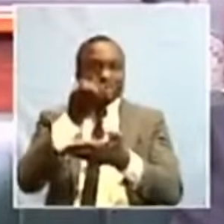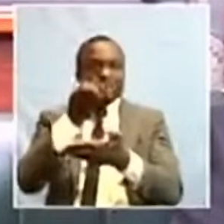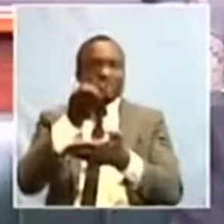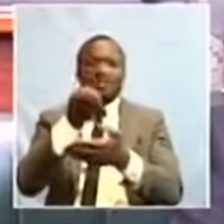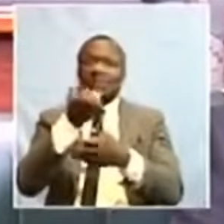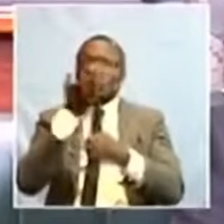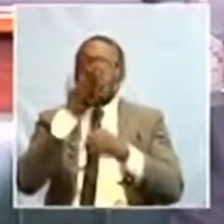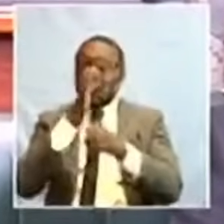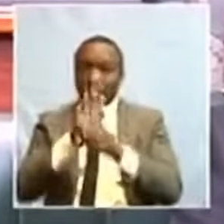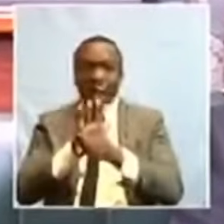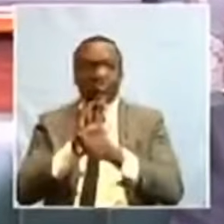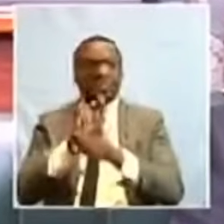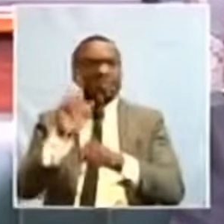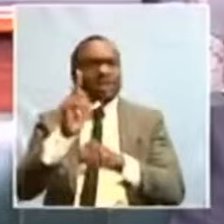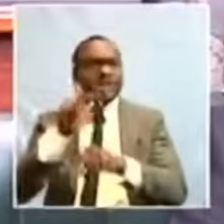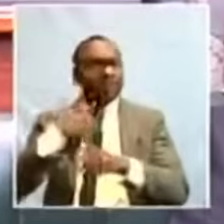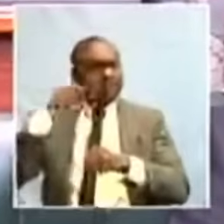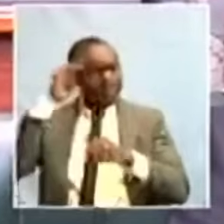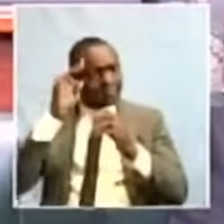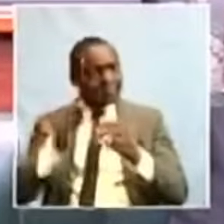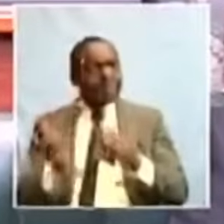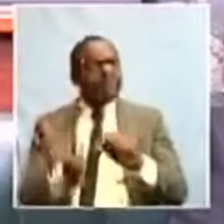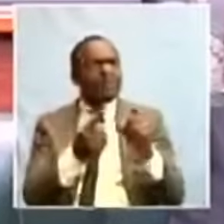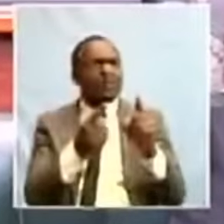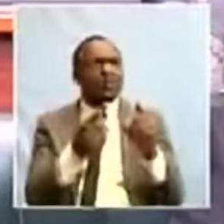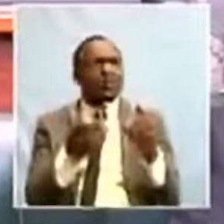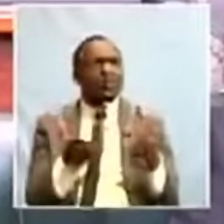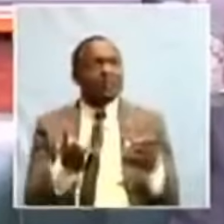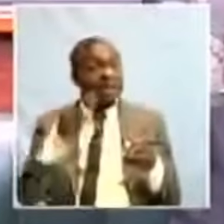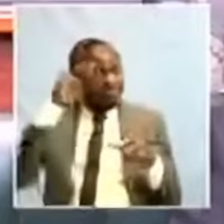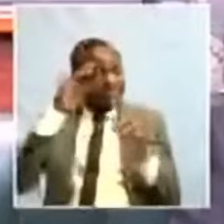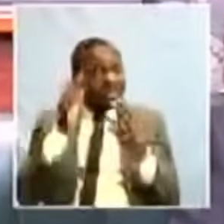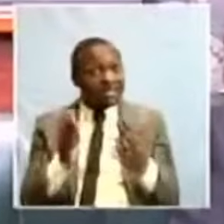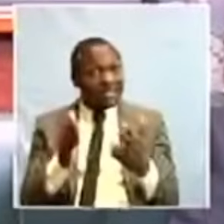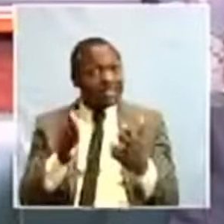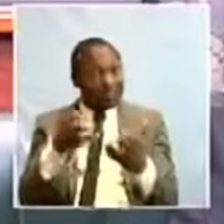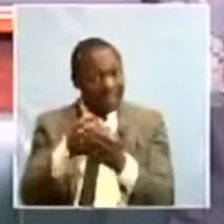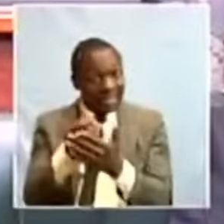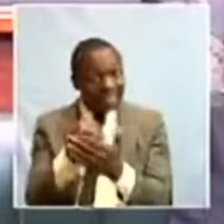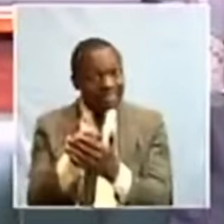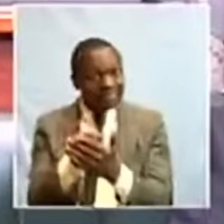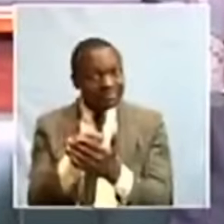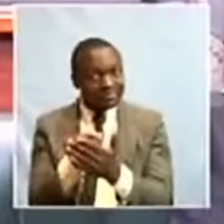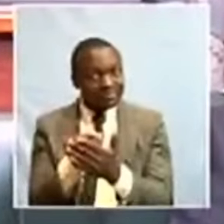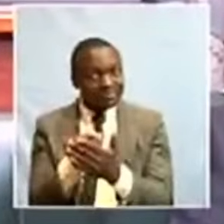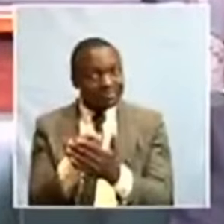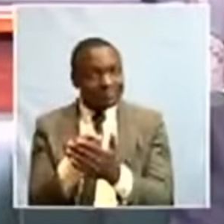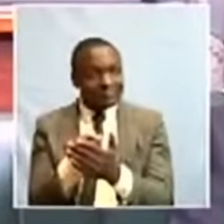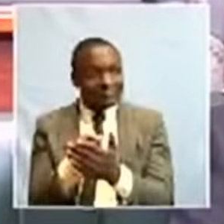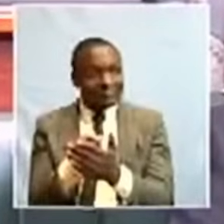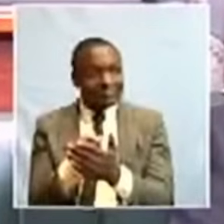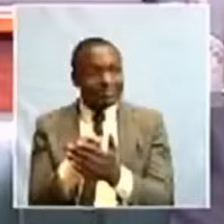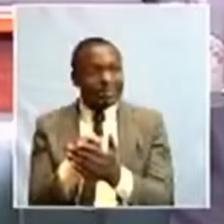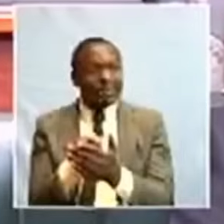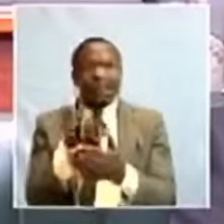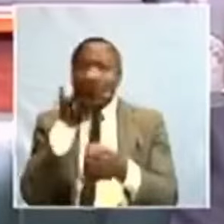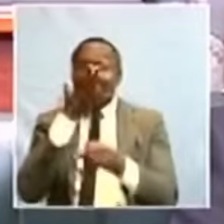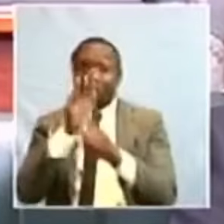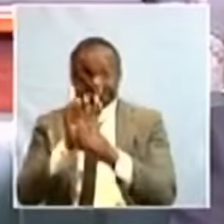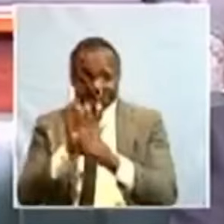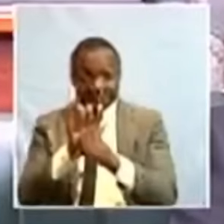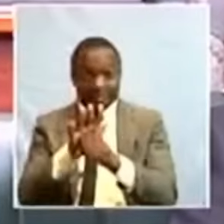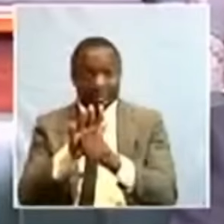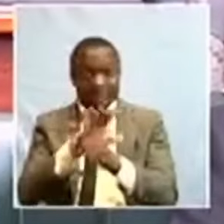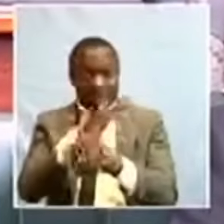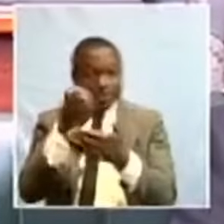been assured, where is my minister? He's gone. Minister of Finance. The assurance that